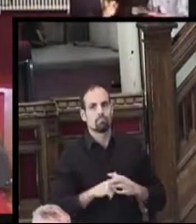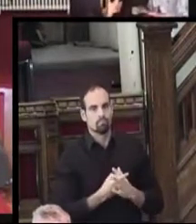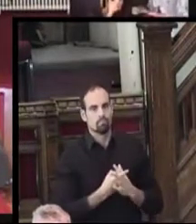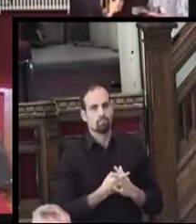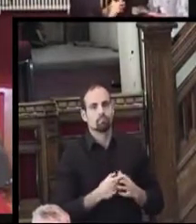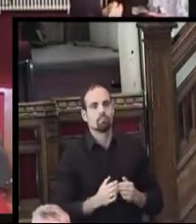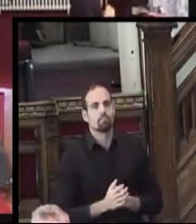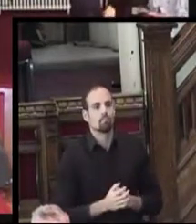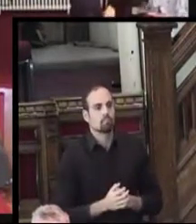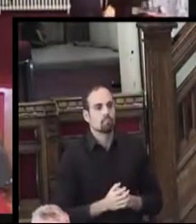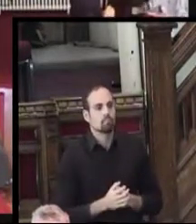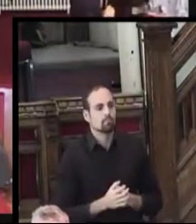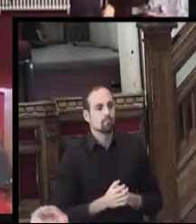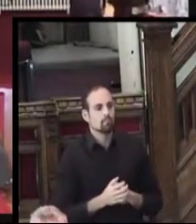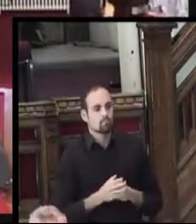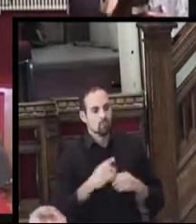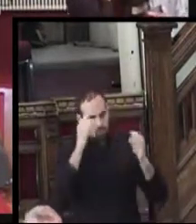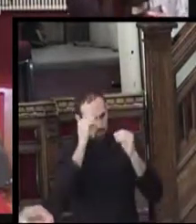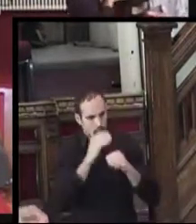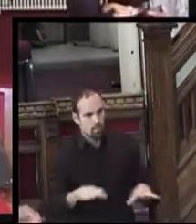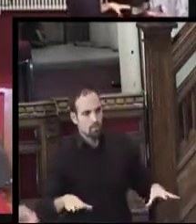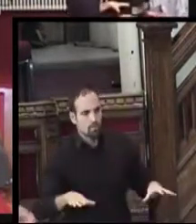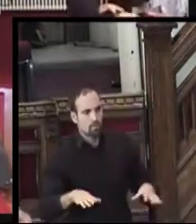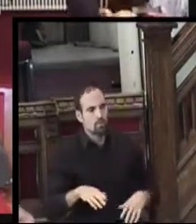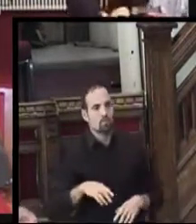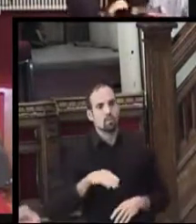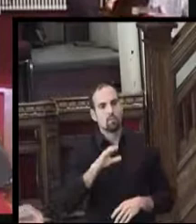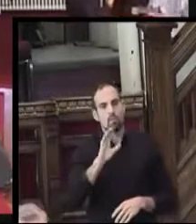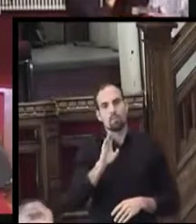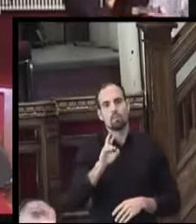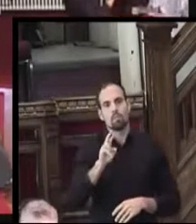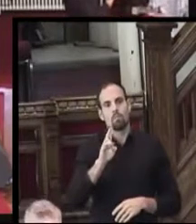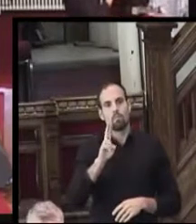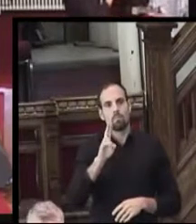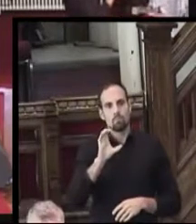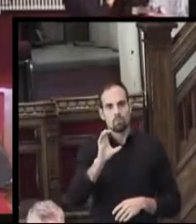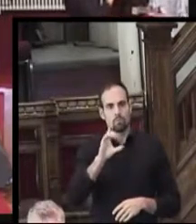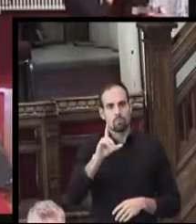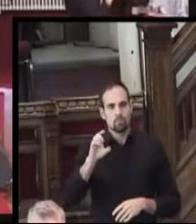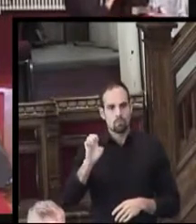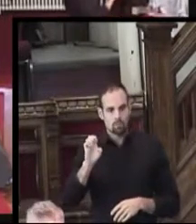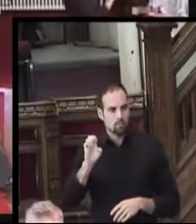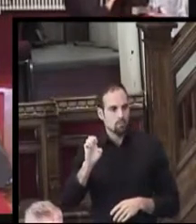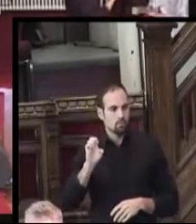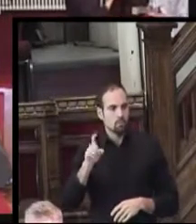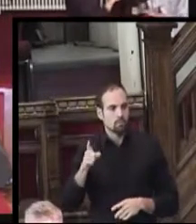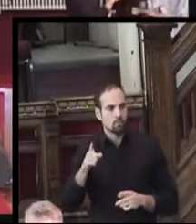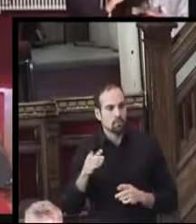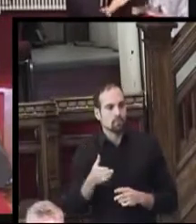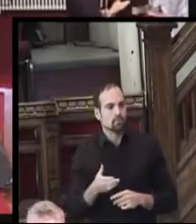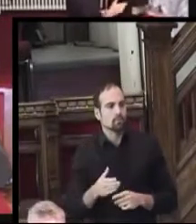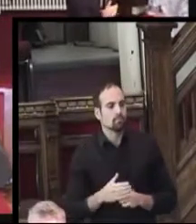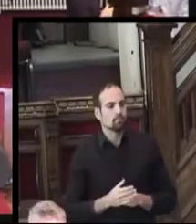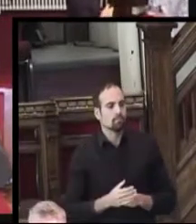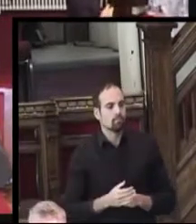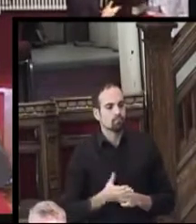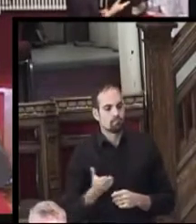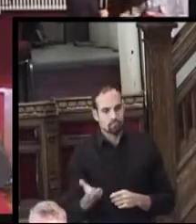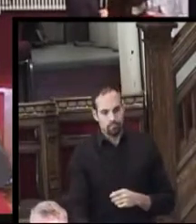for Bruce Lee, who will be taking the next step on his journey towards eventual ordination in our